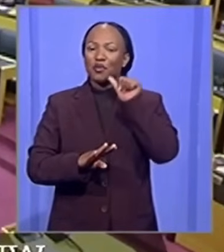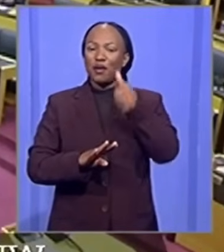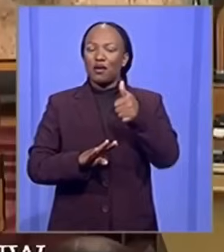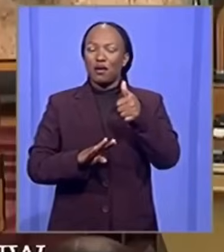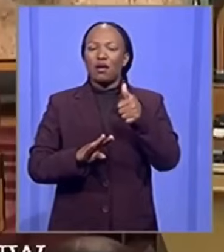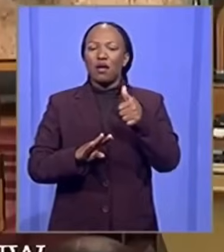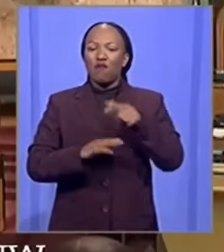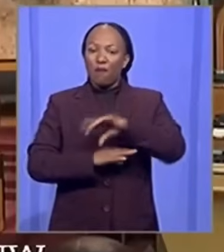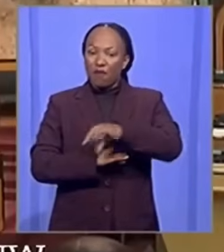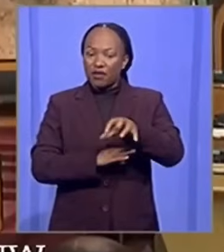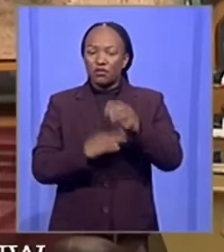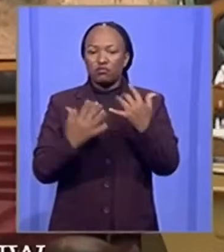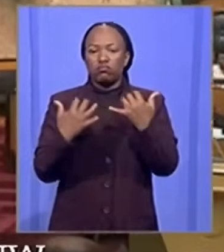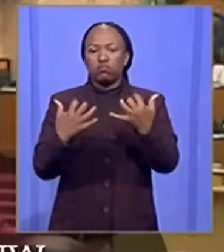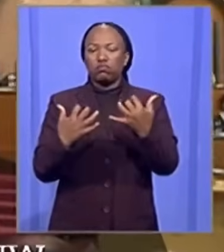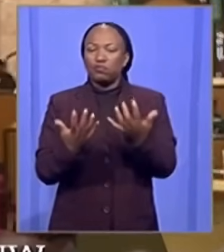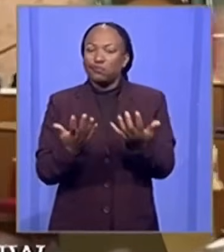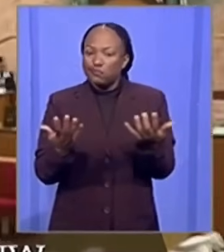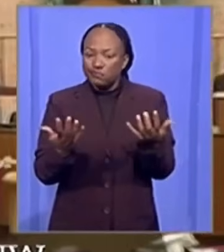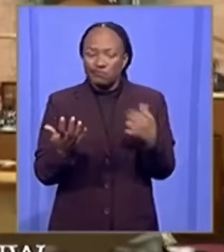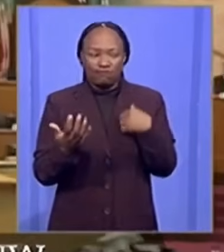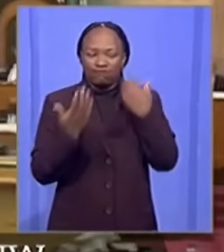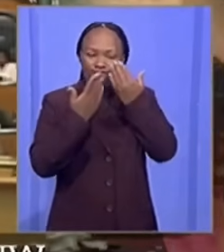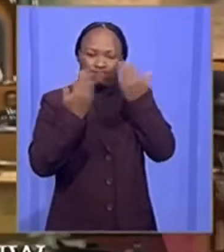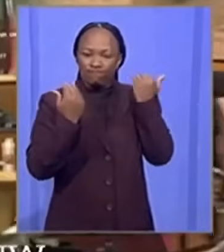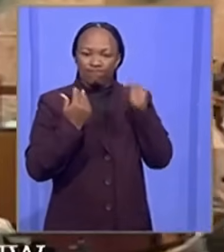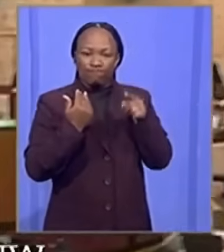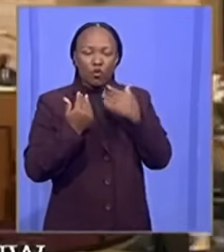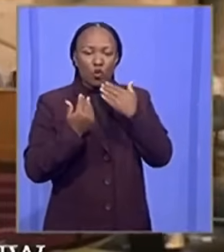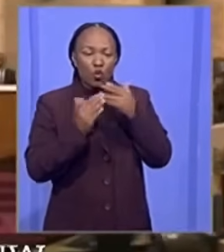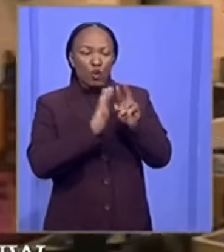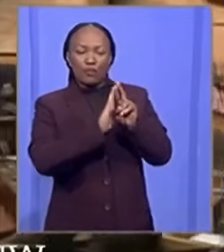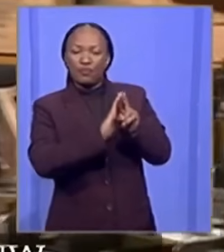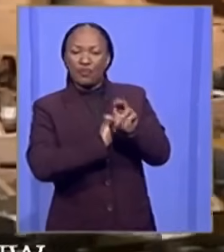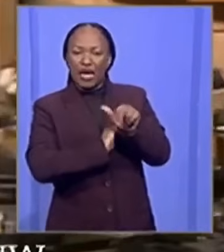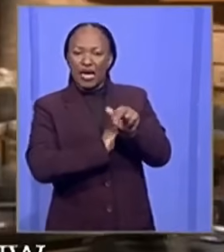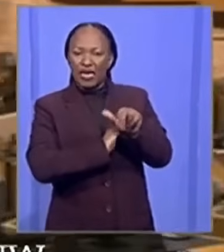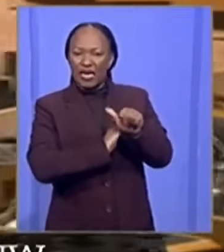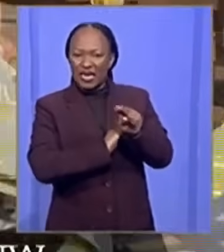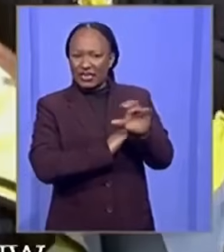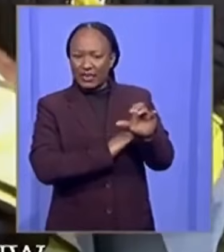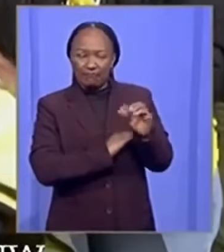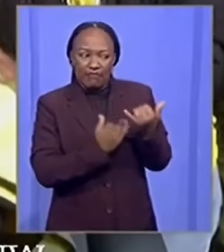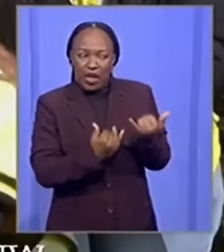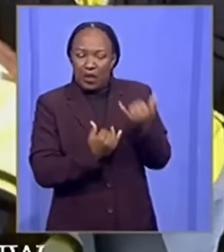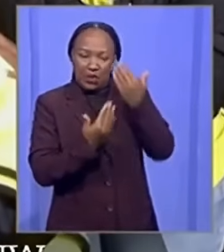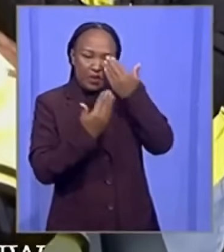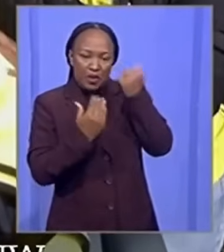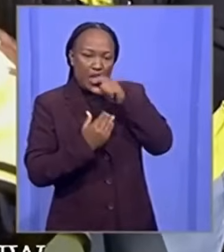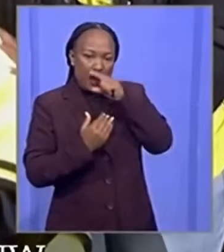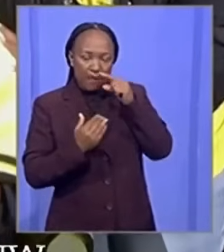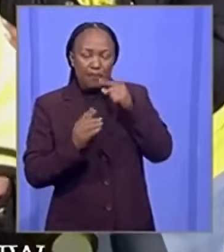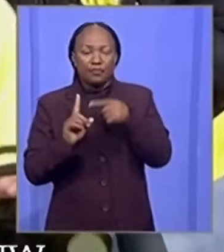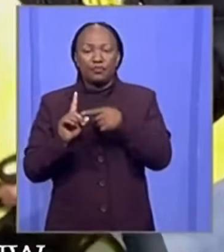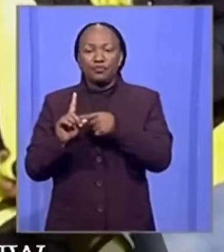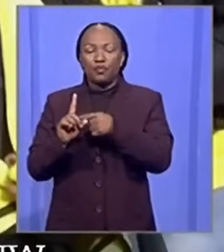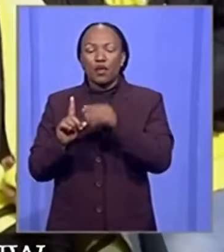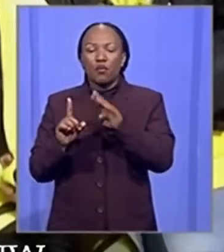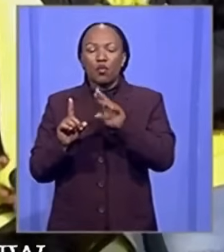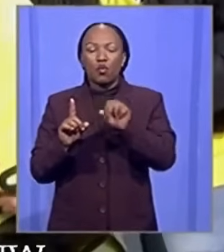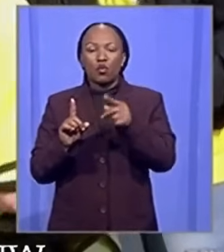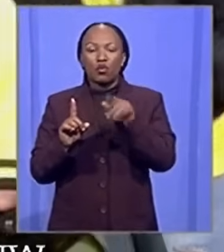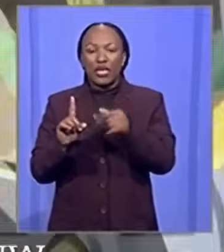molao ya province. Fela ga go itsagale gore ke bomang ba batla emelang ANC. Tonakgolo ya Maloba Bushimape o kaile fa